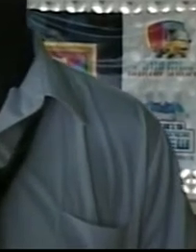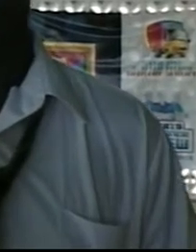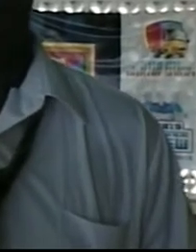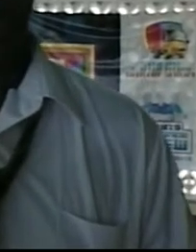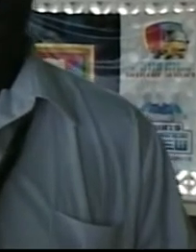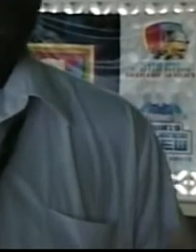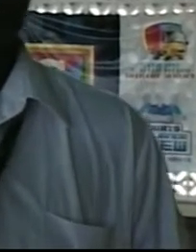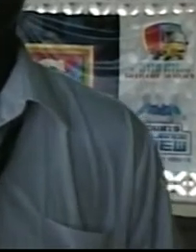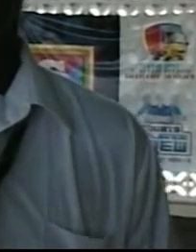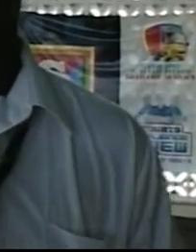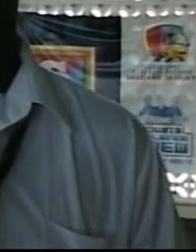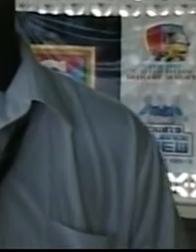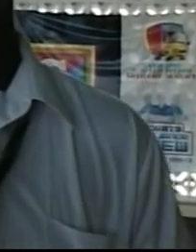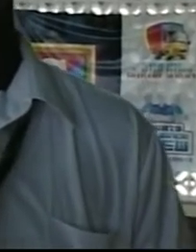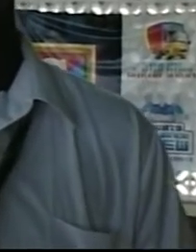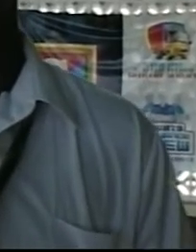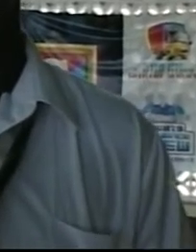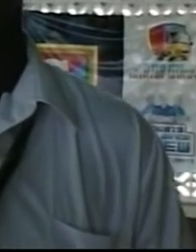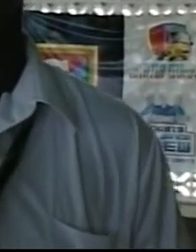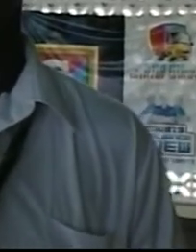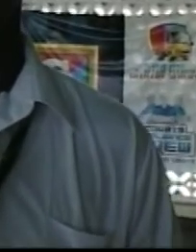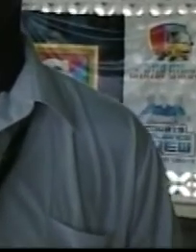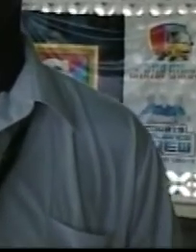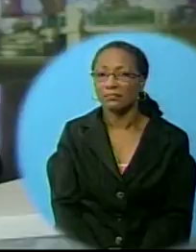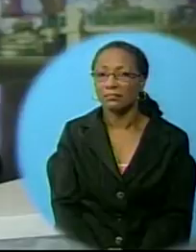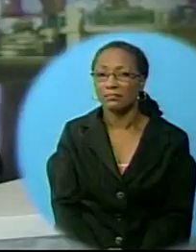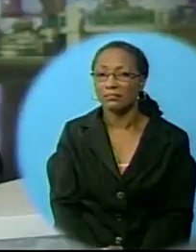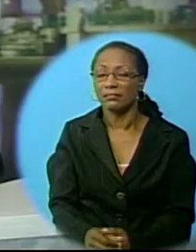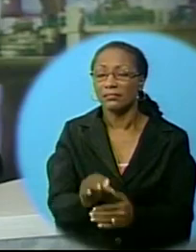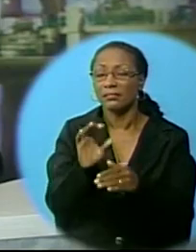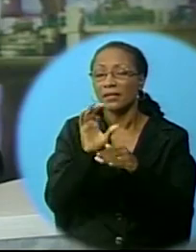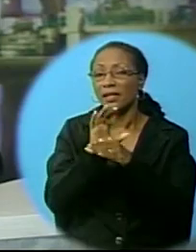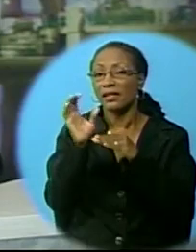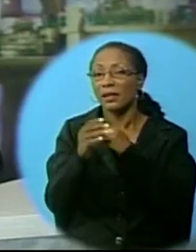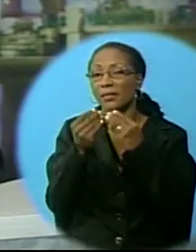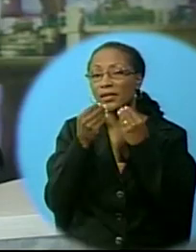So just want to get out with them. Regional News Net.